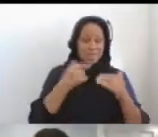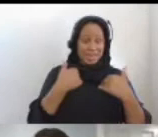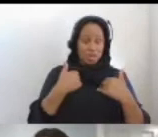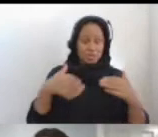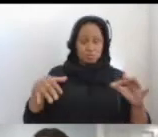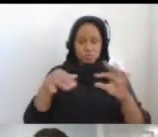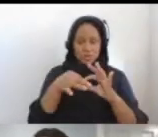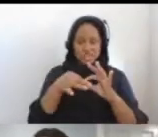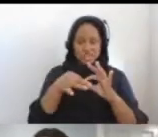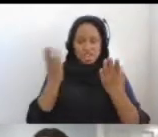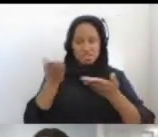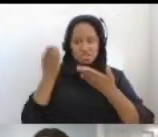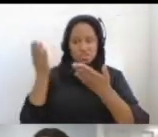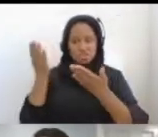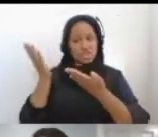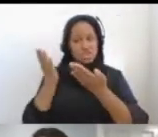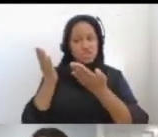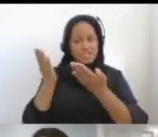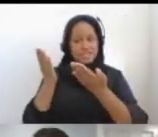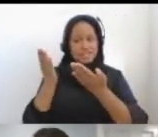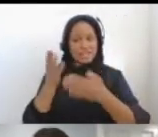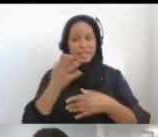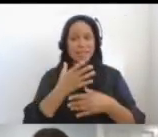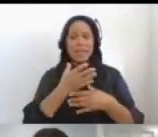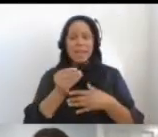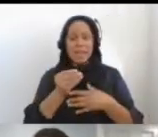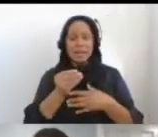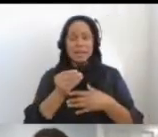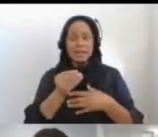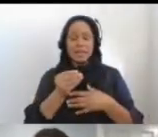participant and OPWDD. So they help